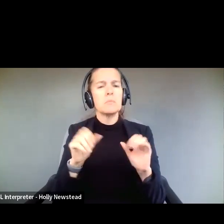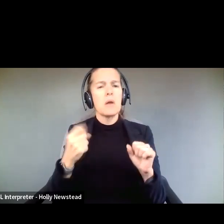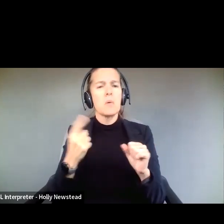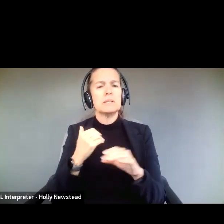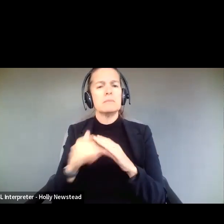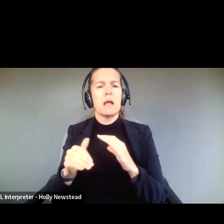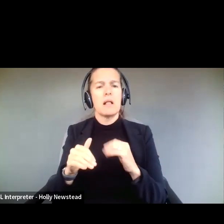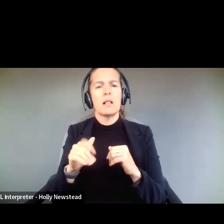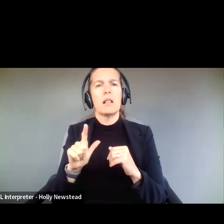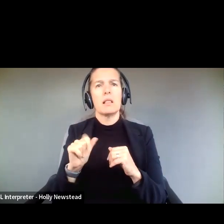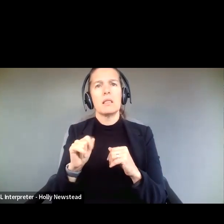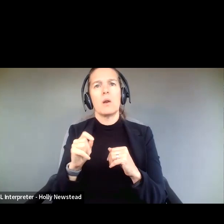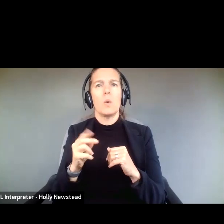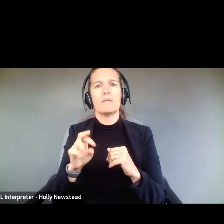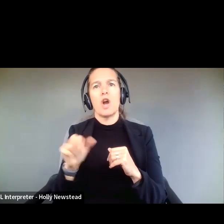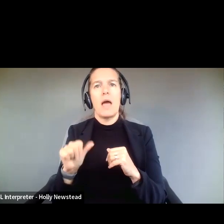comment at